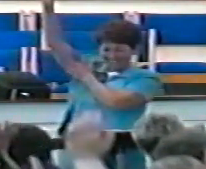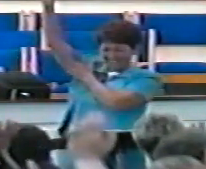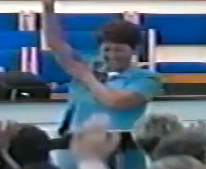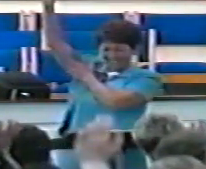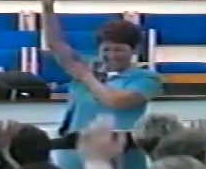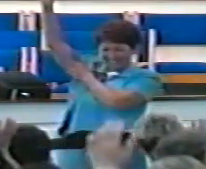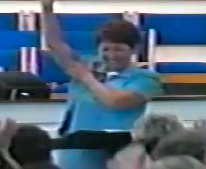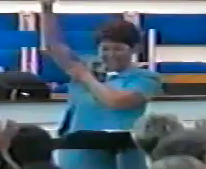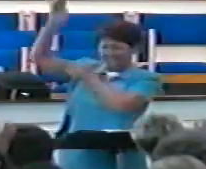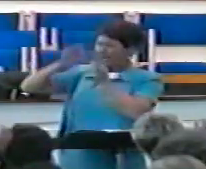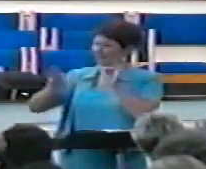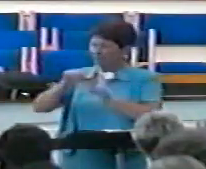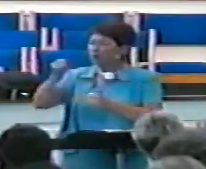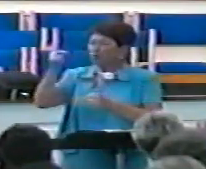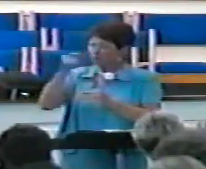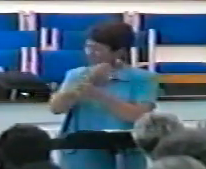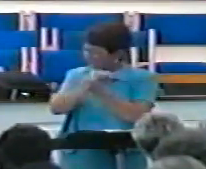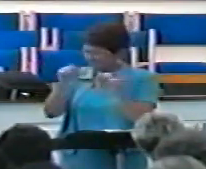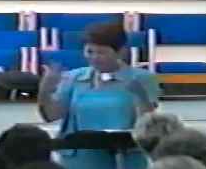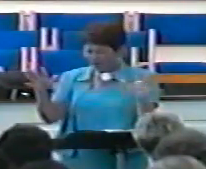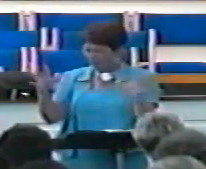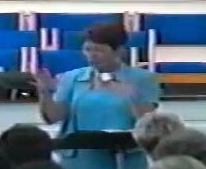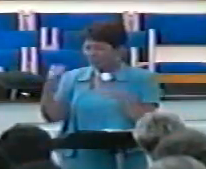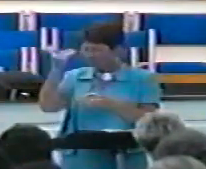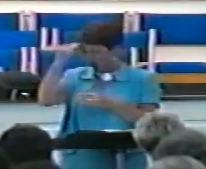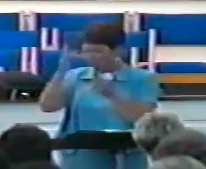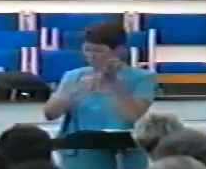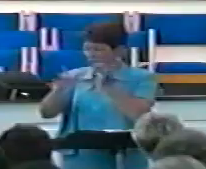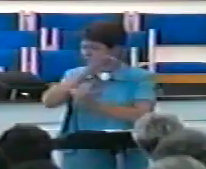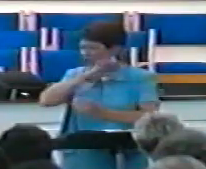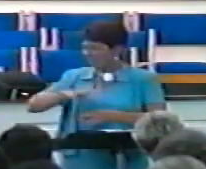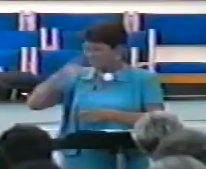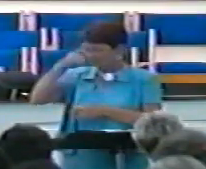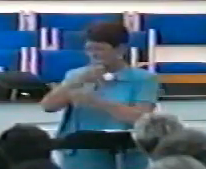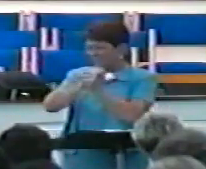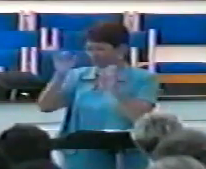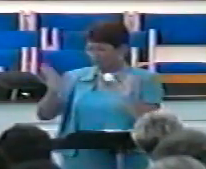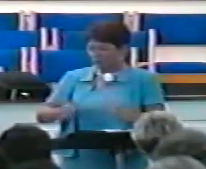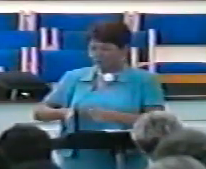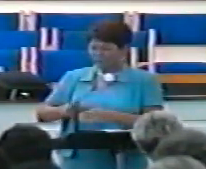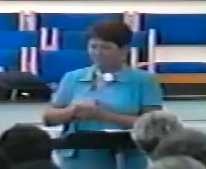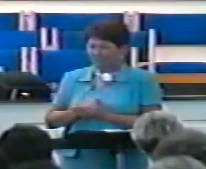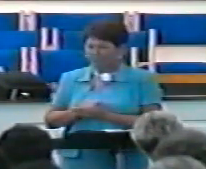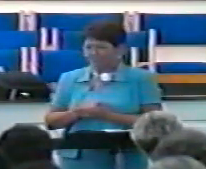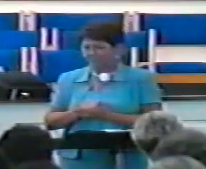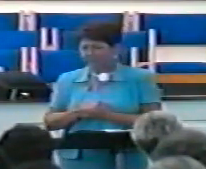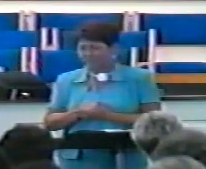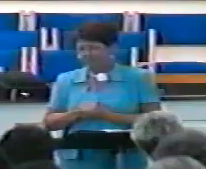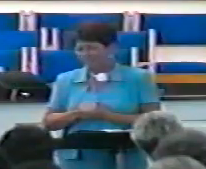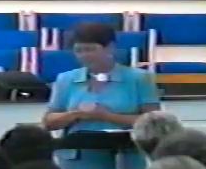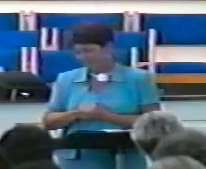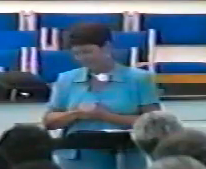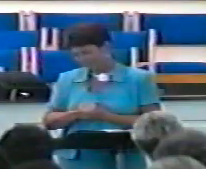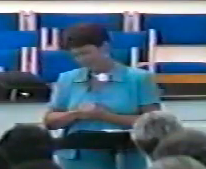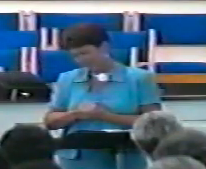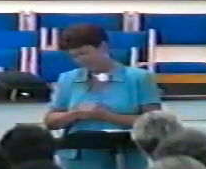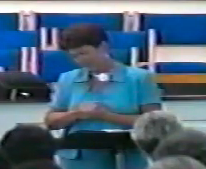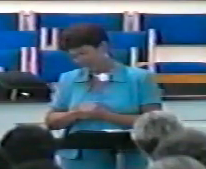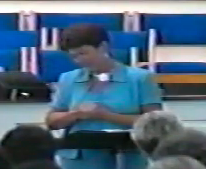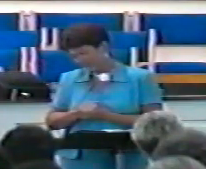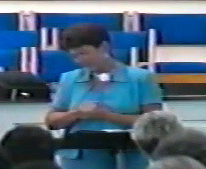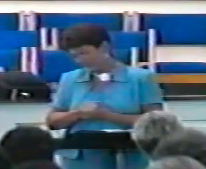your personal Savior. Amen. What a beautiful sight. Glory to God. You can put your hands down.